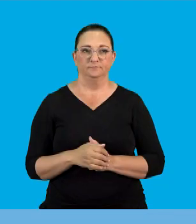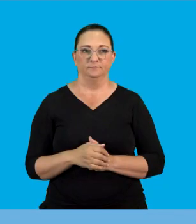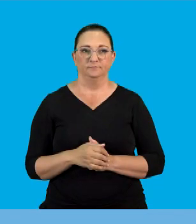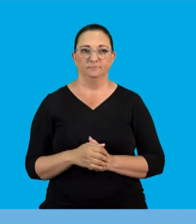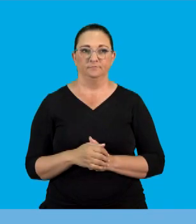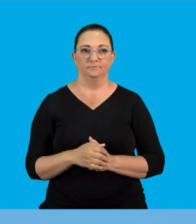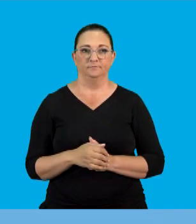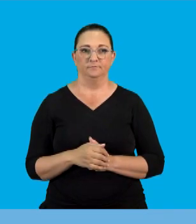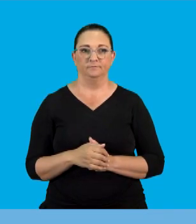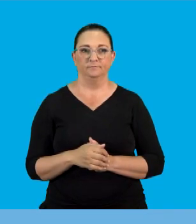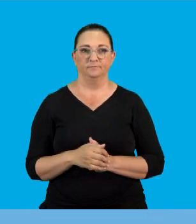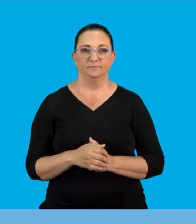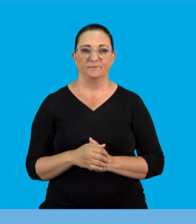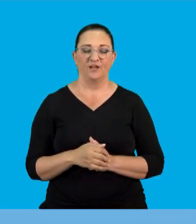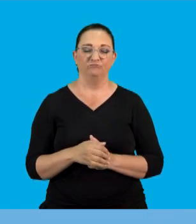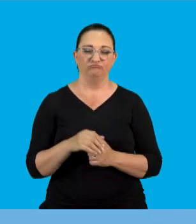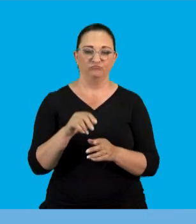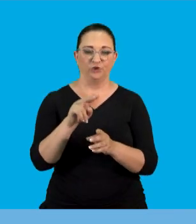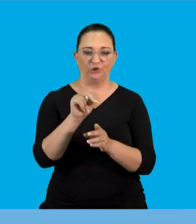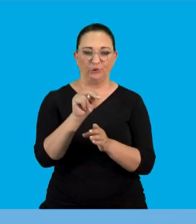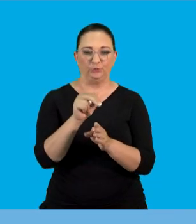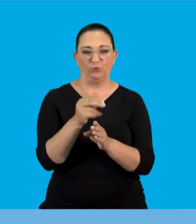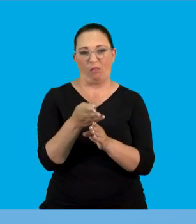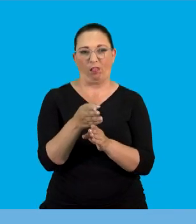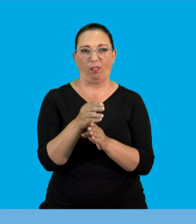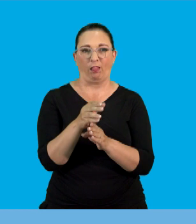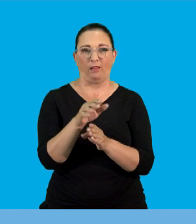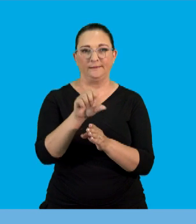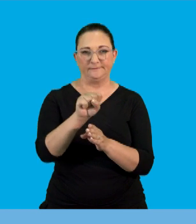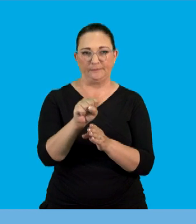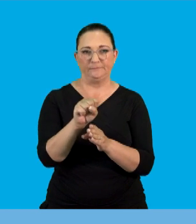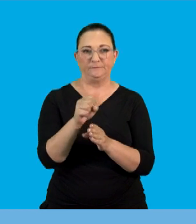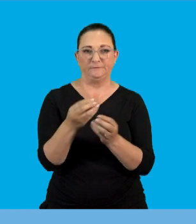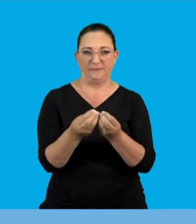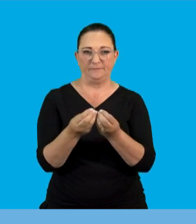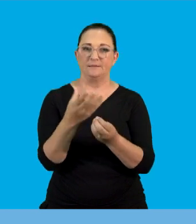substances that are neither acidic or basic. So we have neutral.